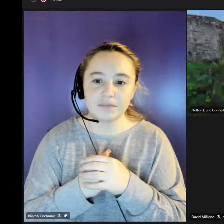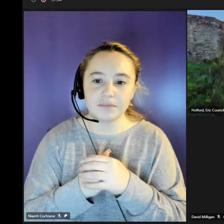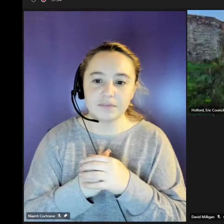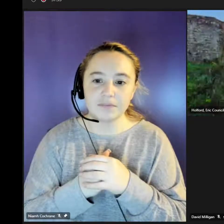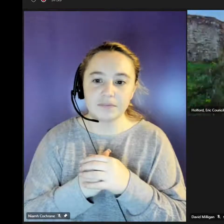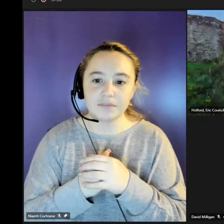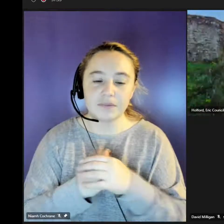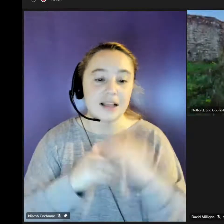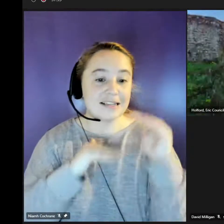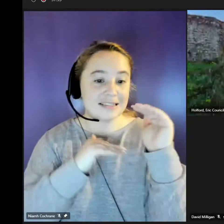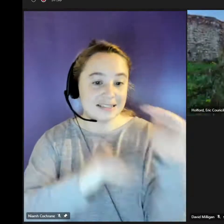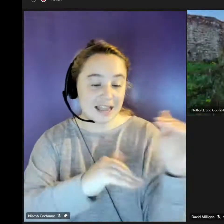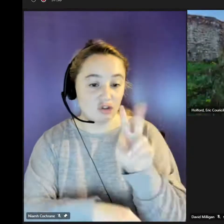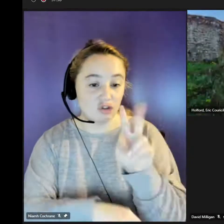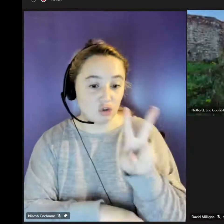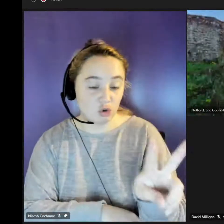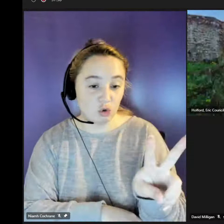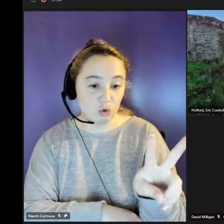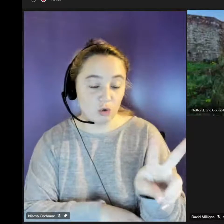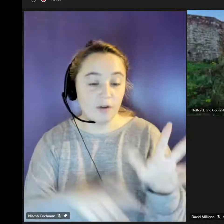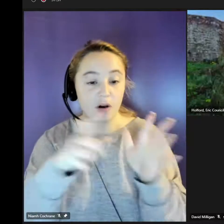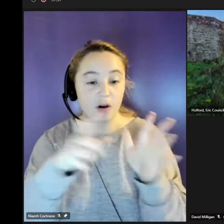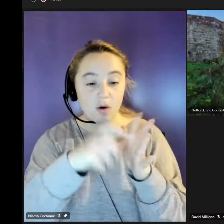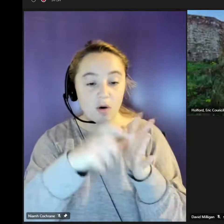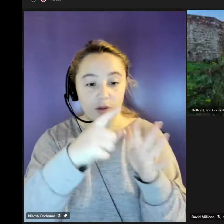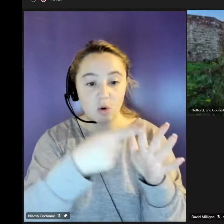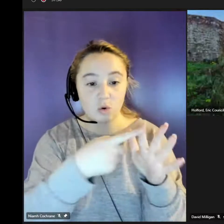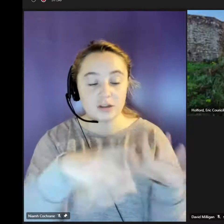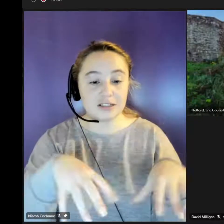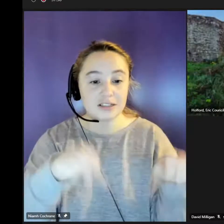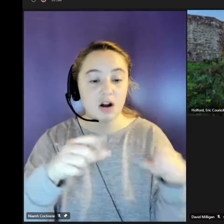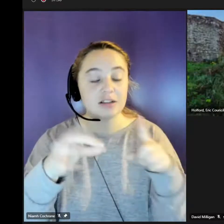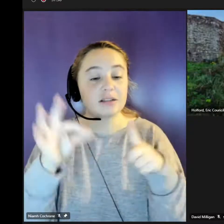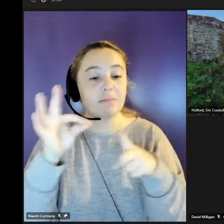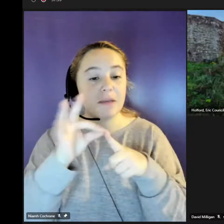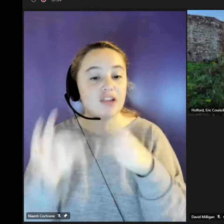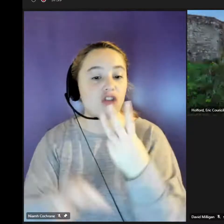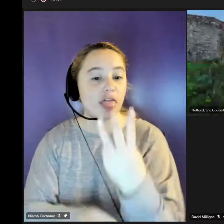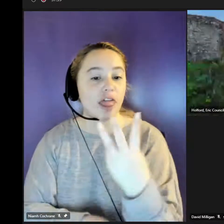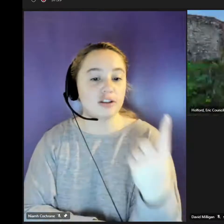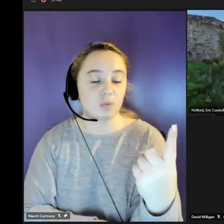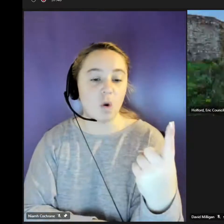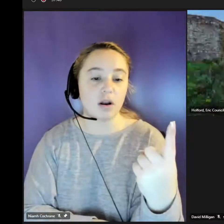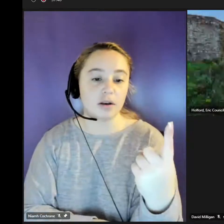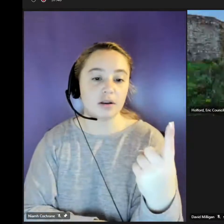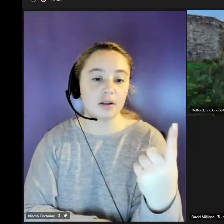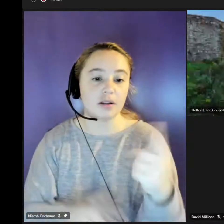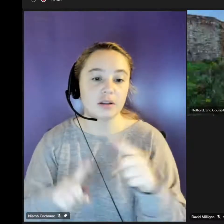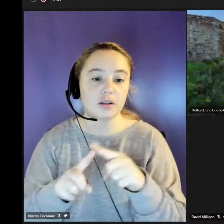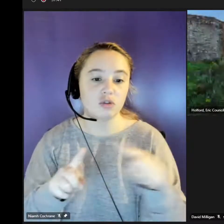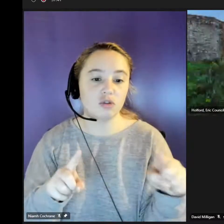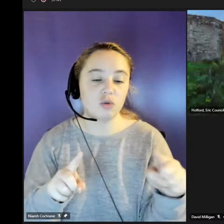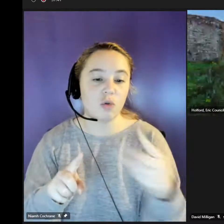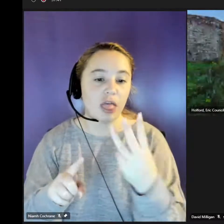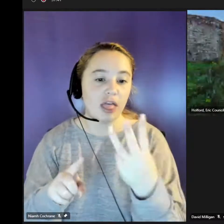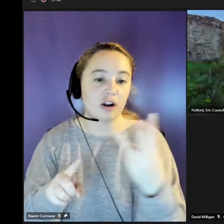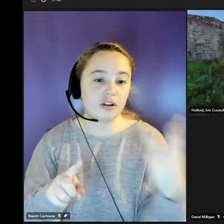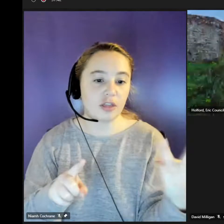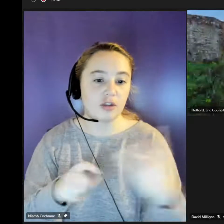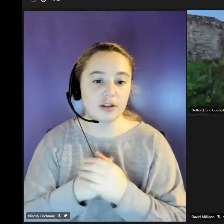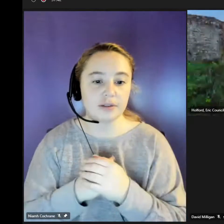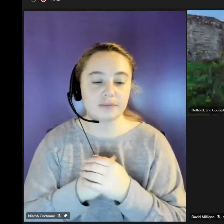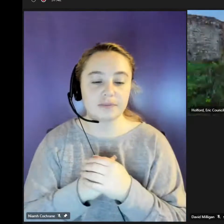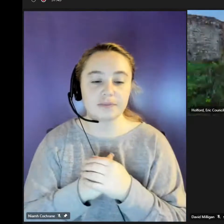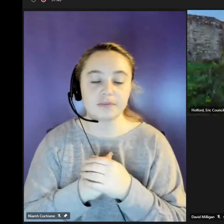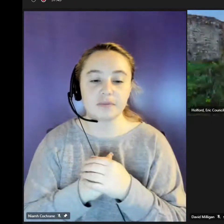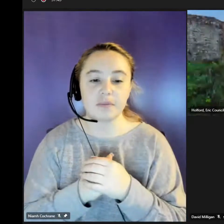Right, section 2 of the code begins on page 31 to 33 of the